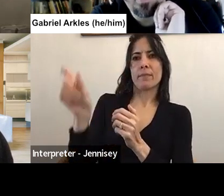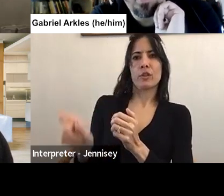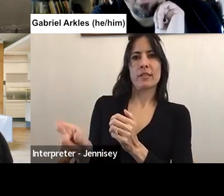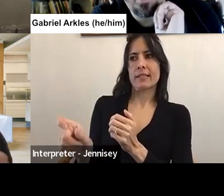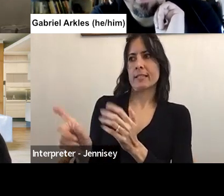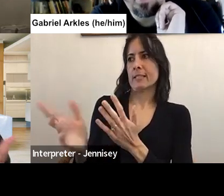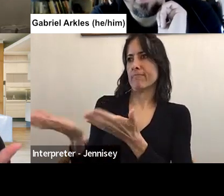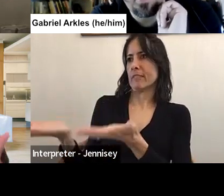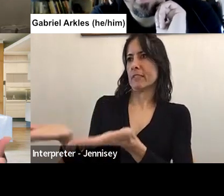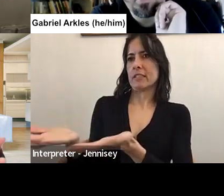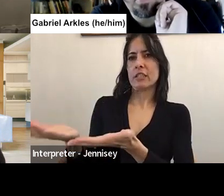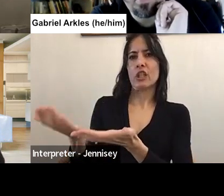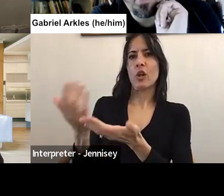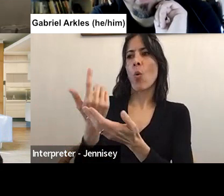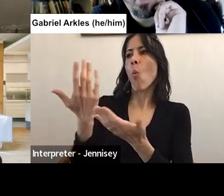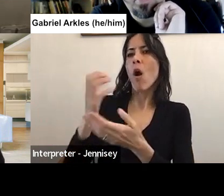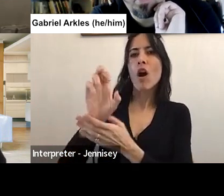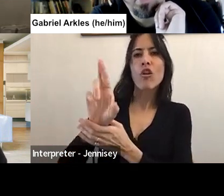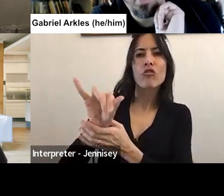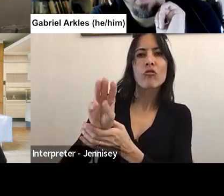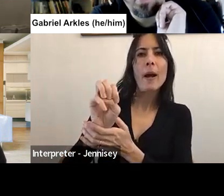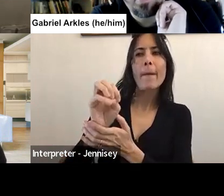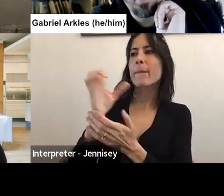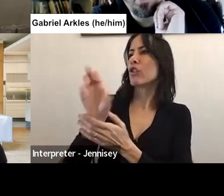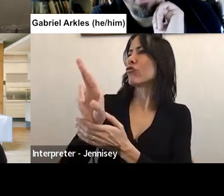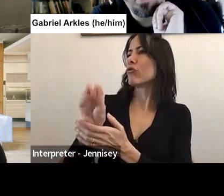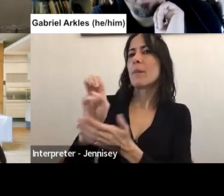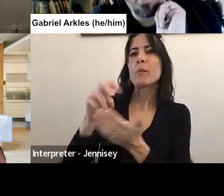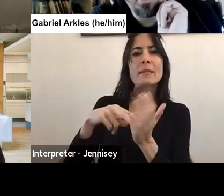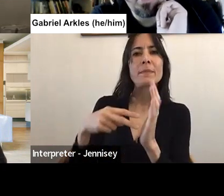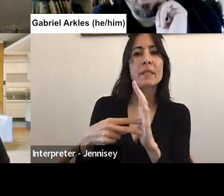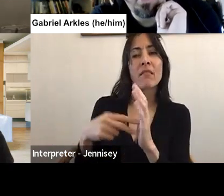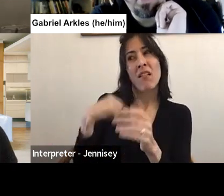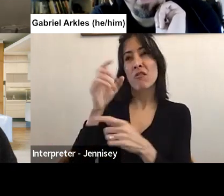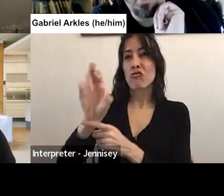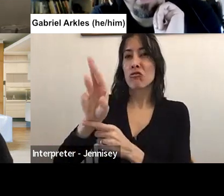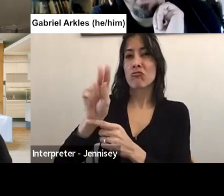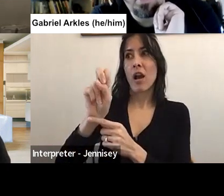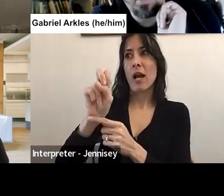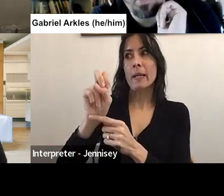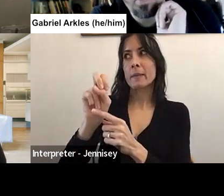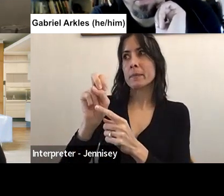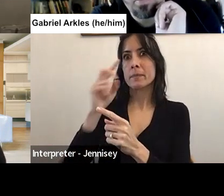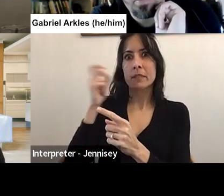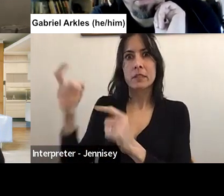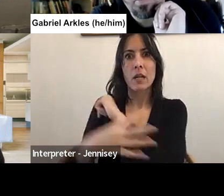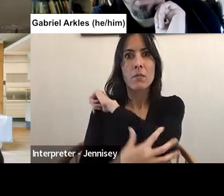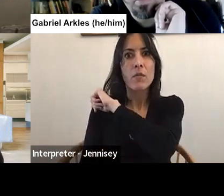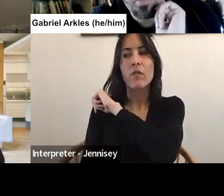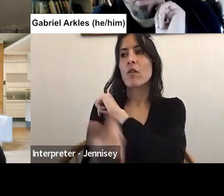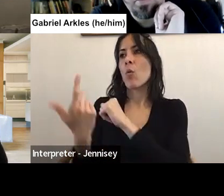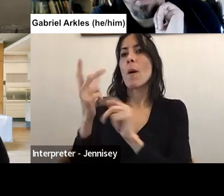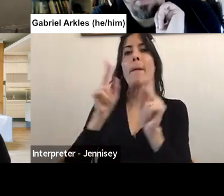abolition. Like, how do we define crime, right? I define crime as poverty. I define crime as homophobia,